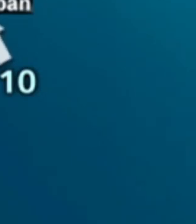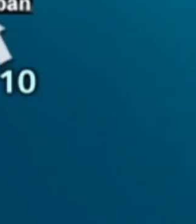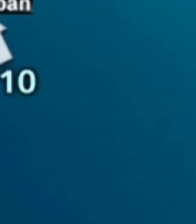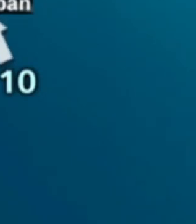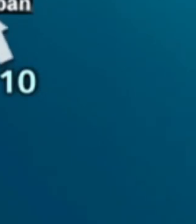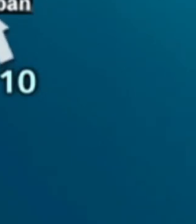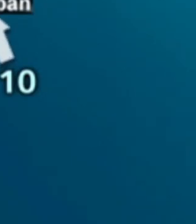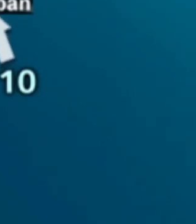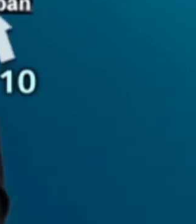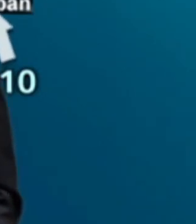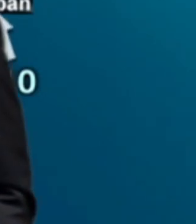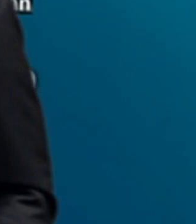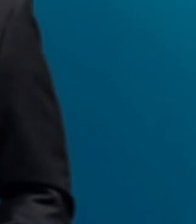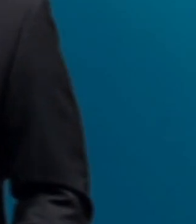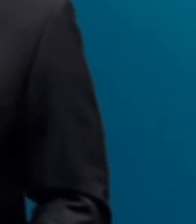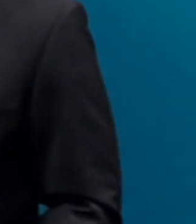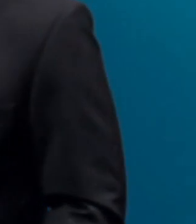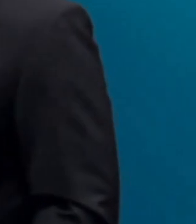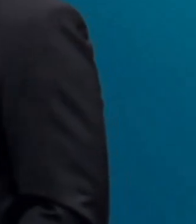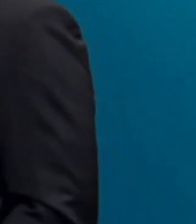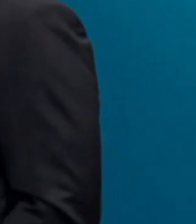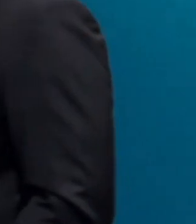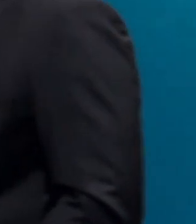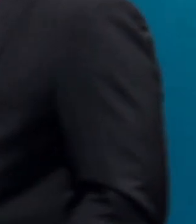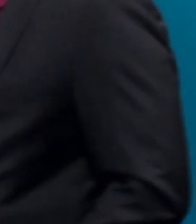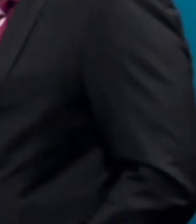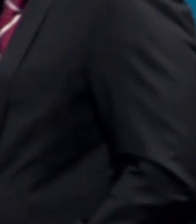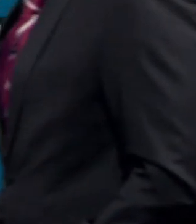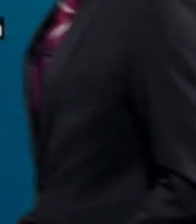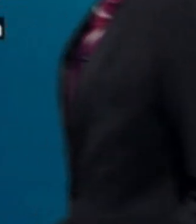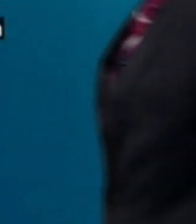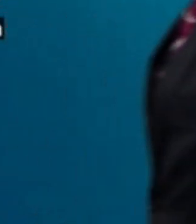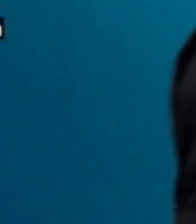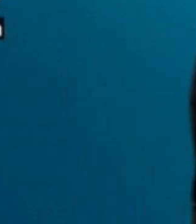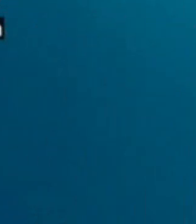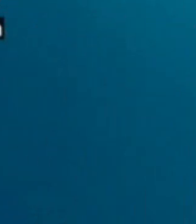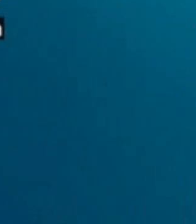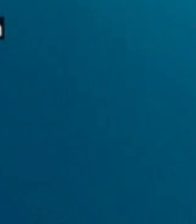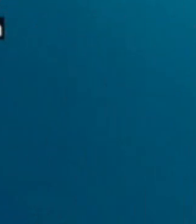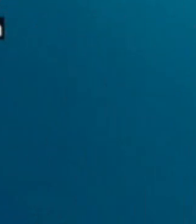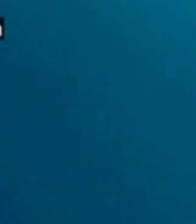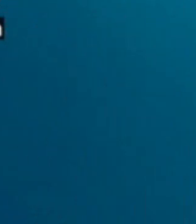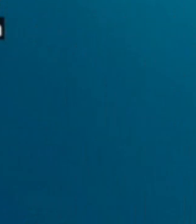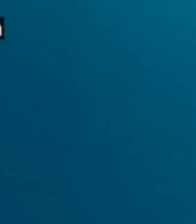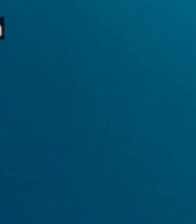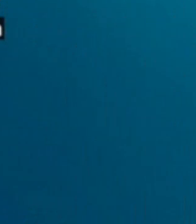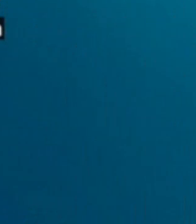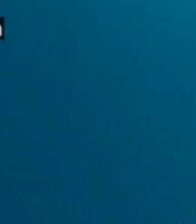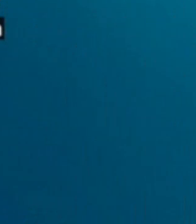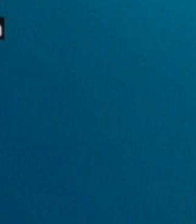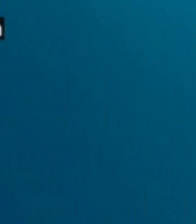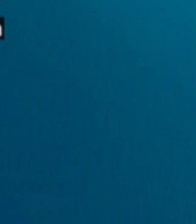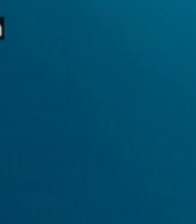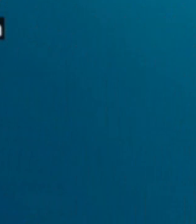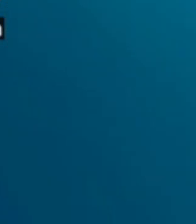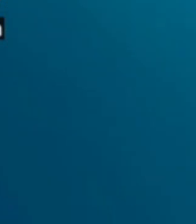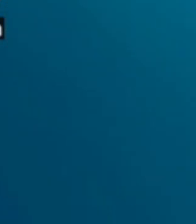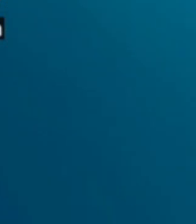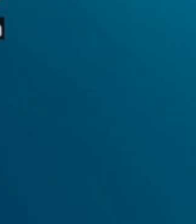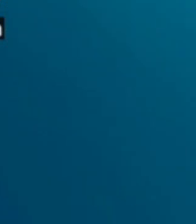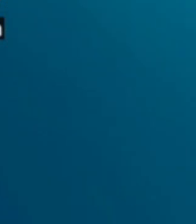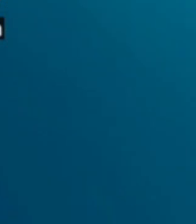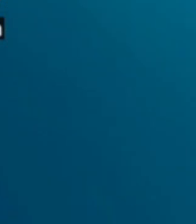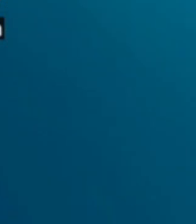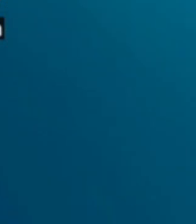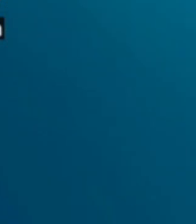sentle fela tle bele mona le mane ba borelo di ba ze tlhokomedisa hore ha re shebile ho sana tlhokomele hore bo golo ba polokwane o tla hloni pula tsena tse matla